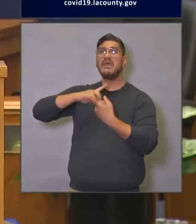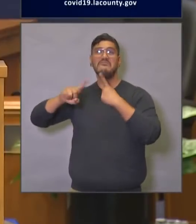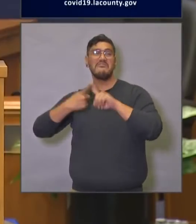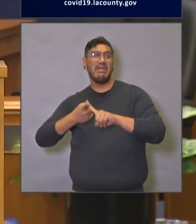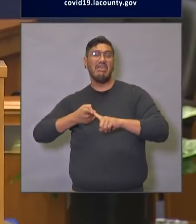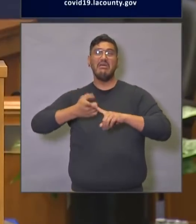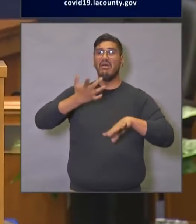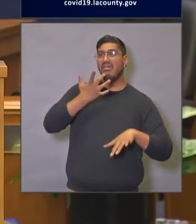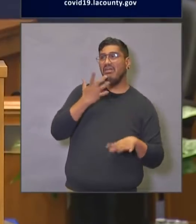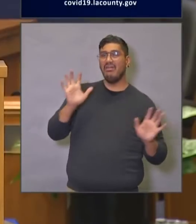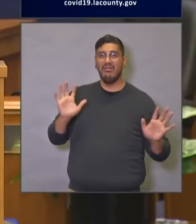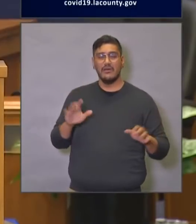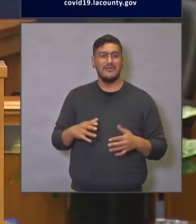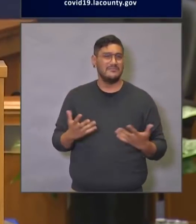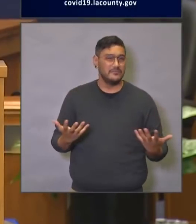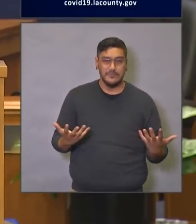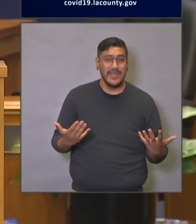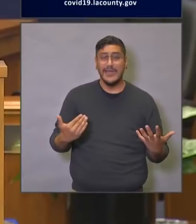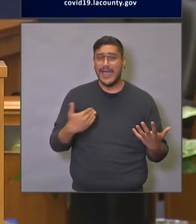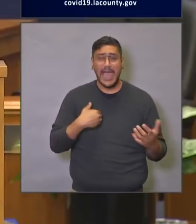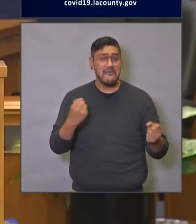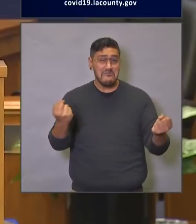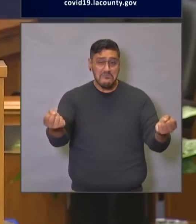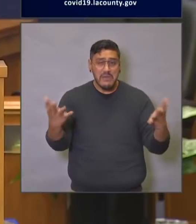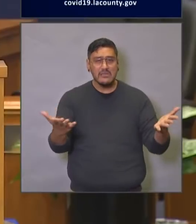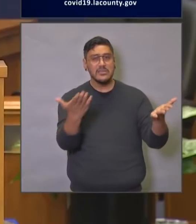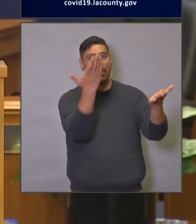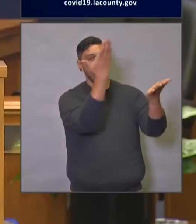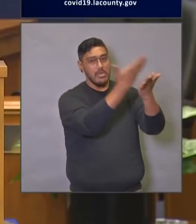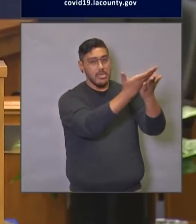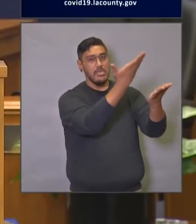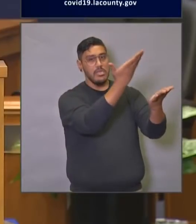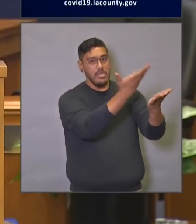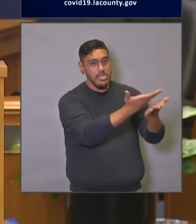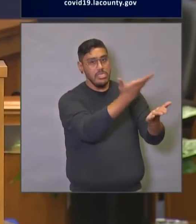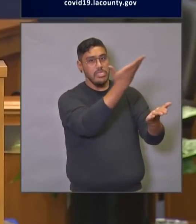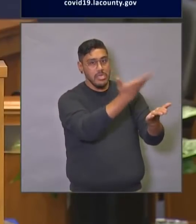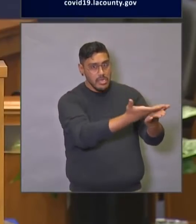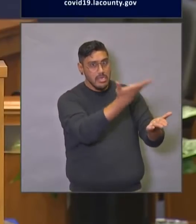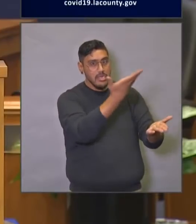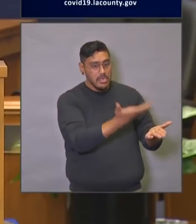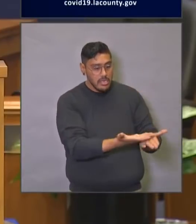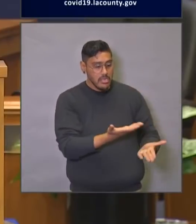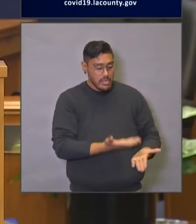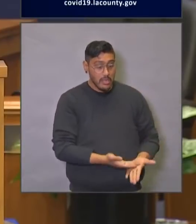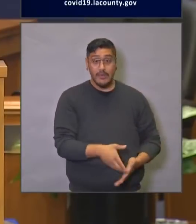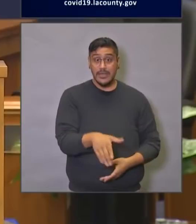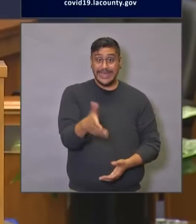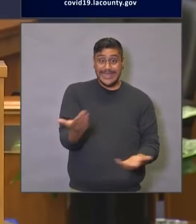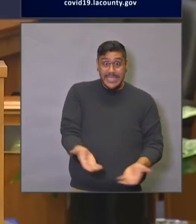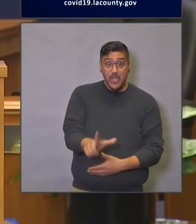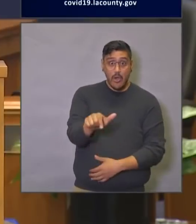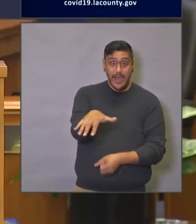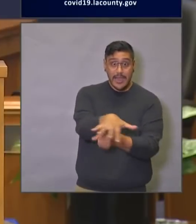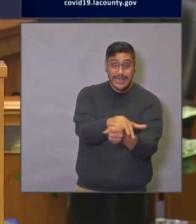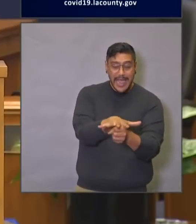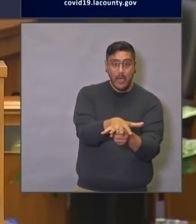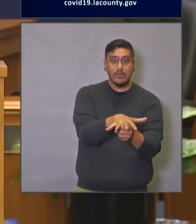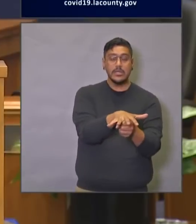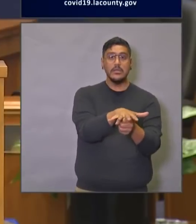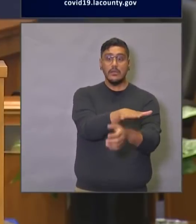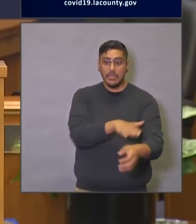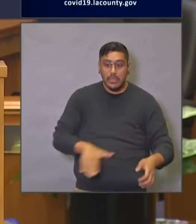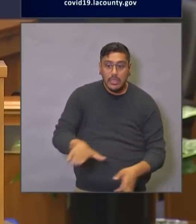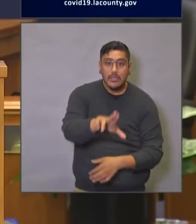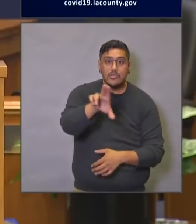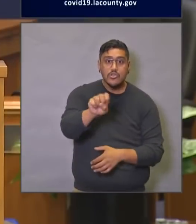have, you know, evidence after evidence after evidence here in LA County, across the United States, across the world, that it is in fact